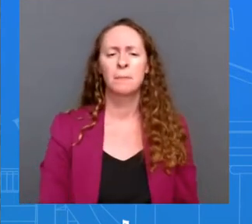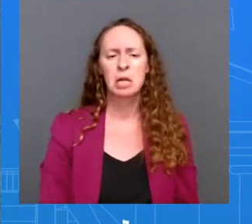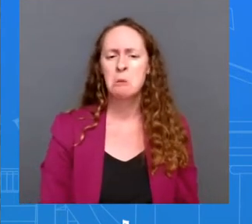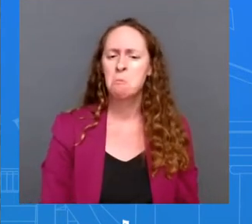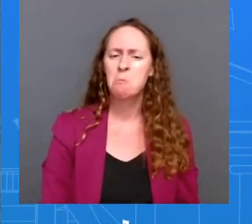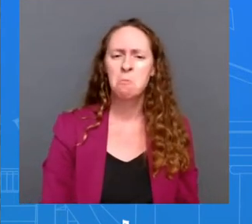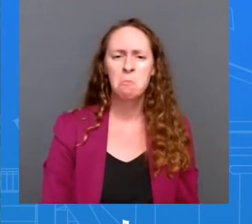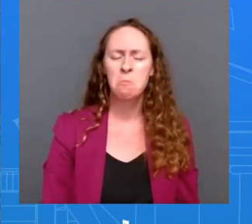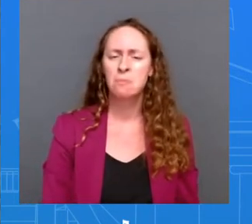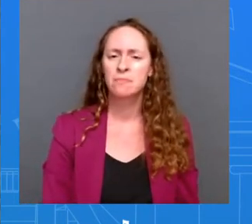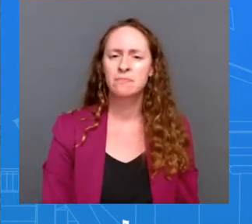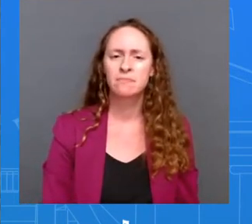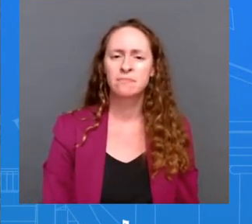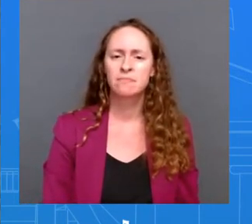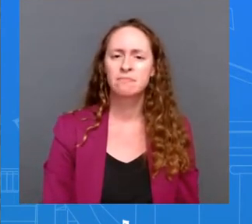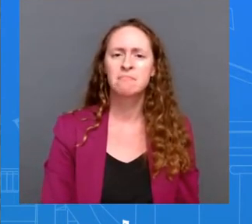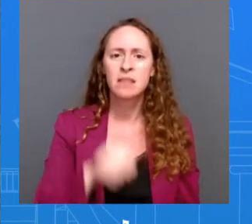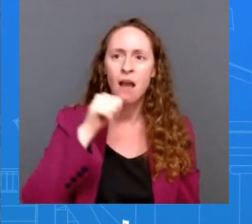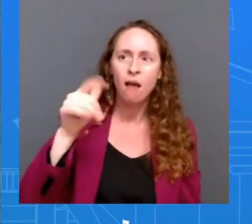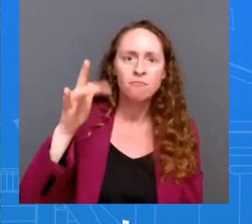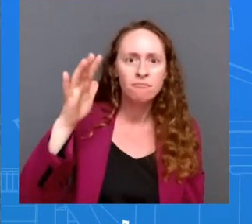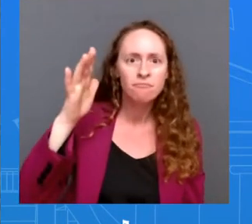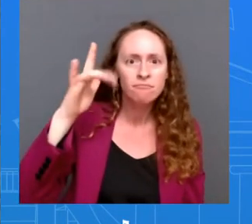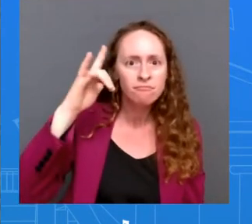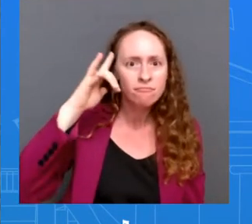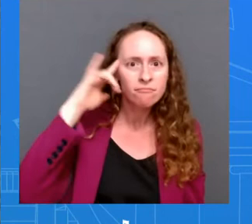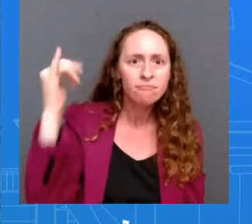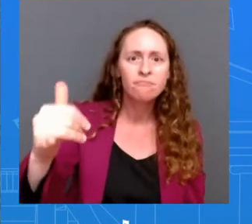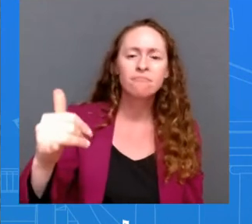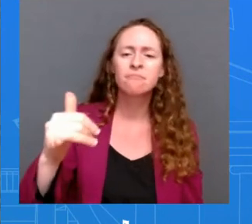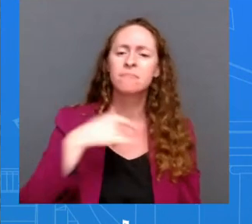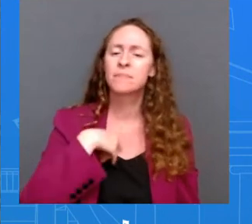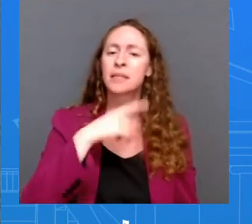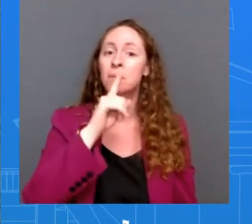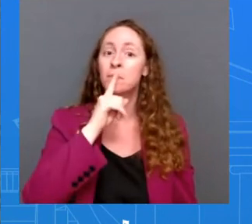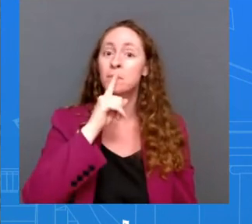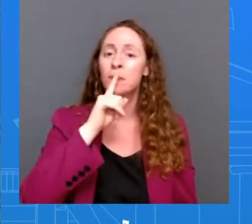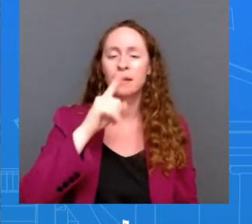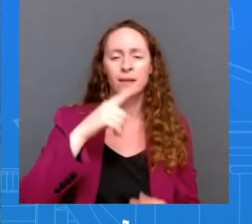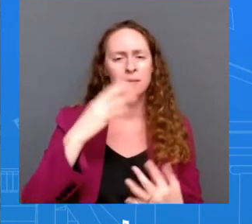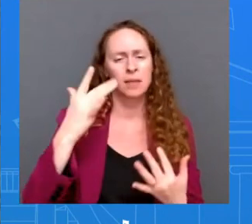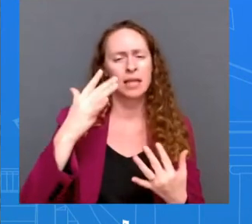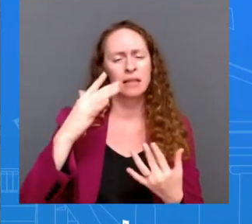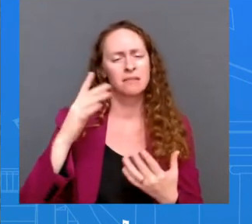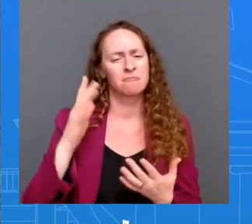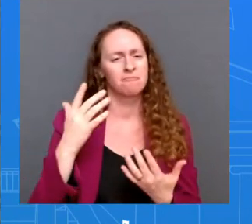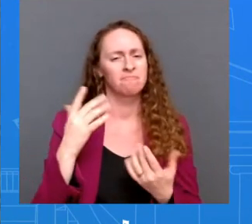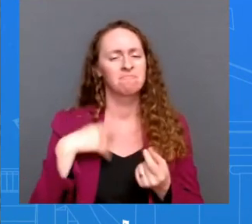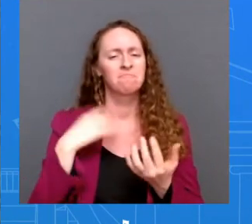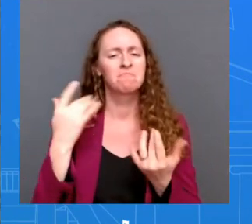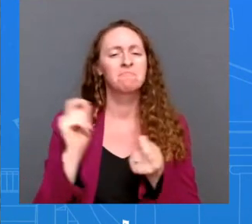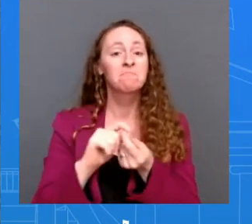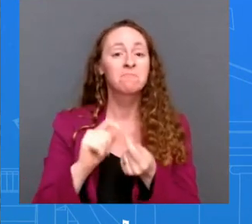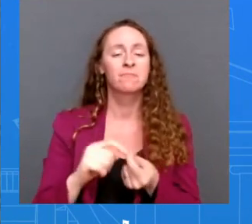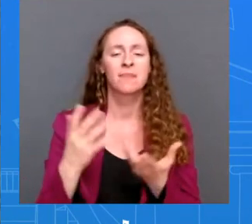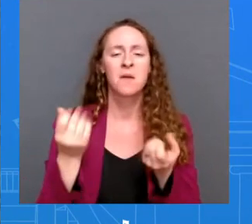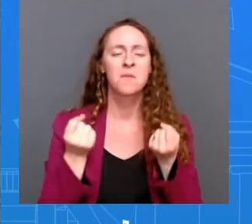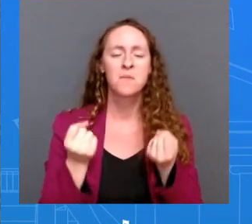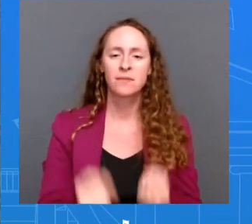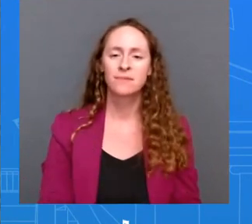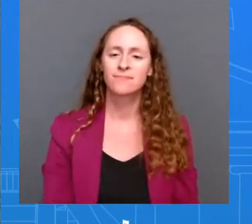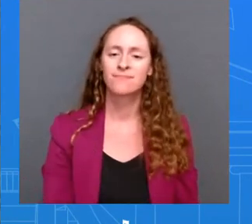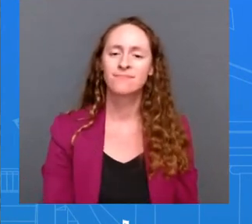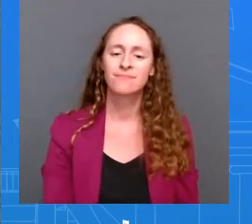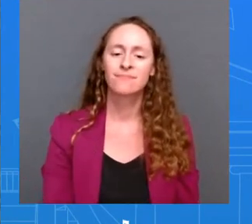tell you what the date certain here is on the calendar, but there is a date certain, and it's just been postponed for a short